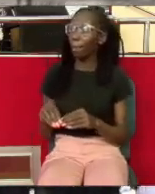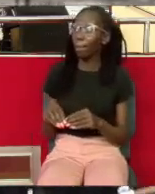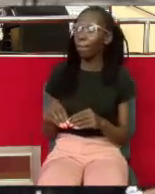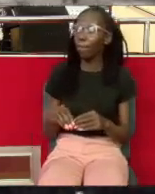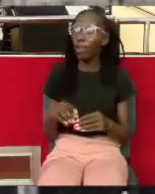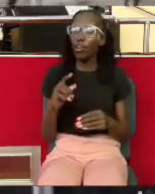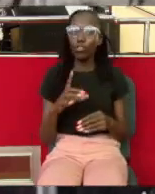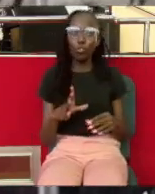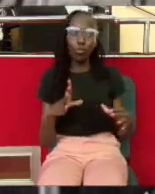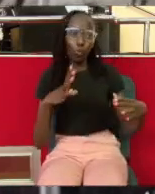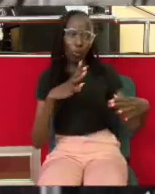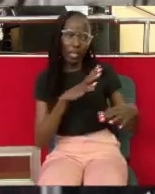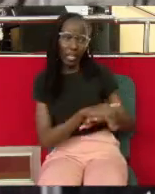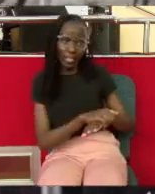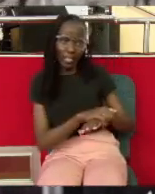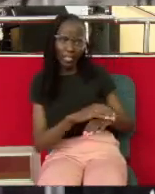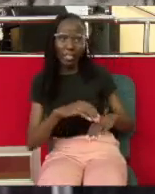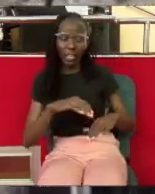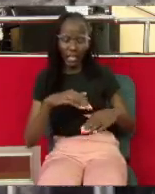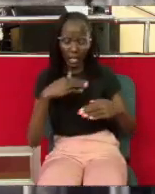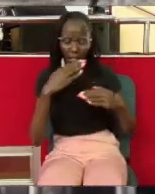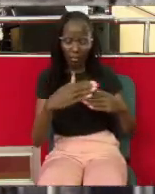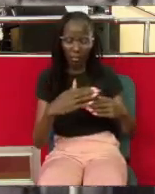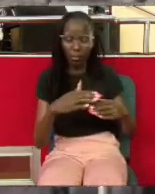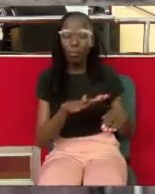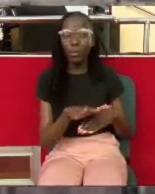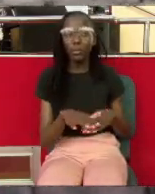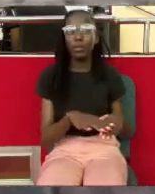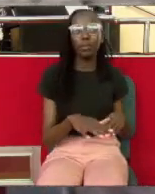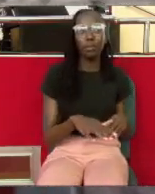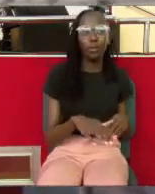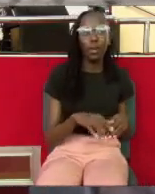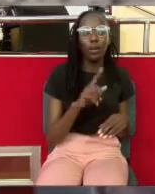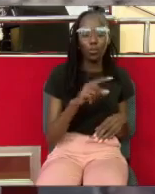territory. You have to summon up.